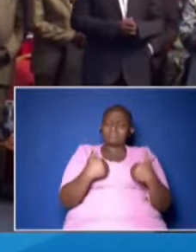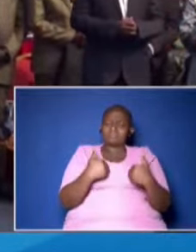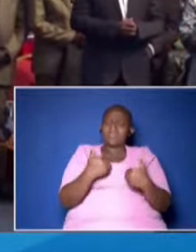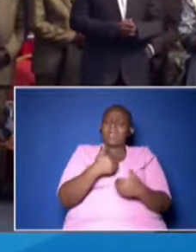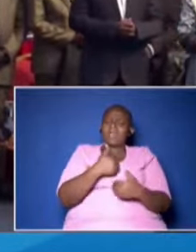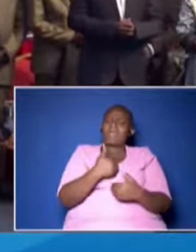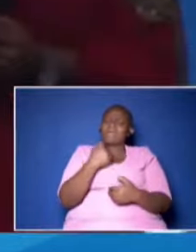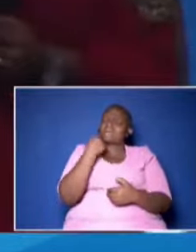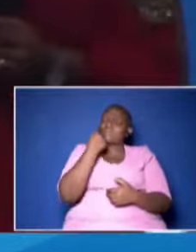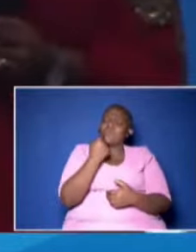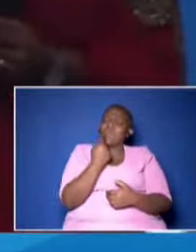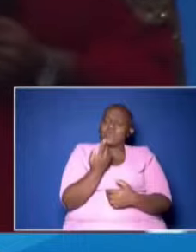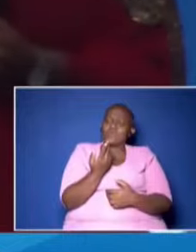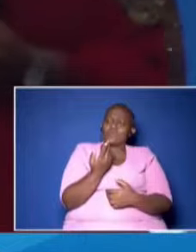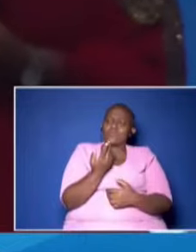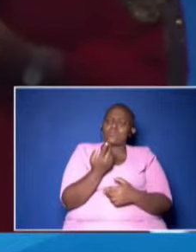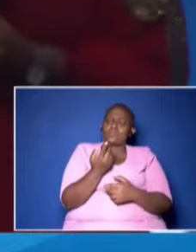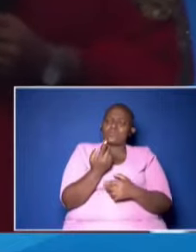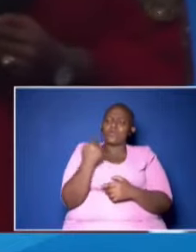have but